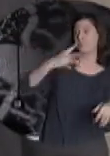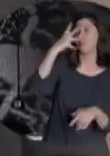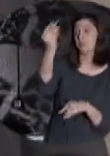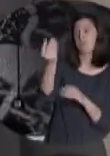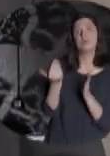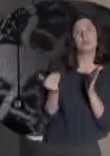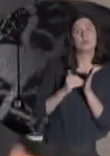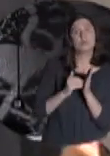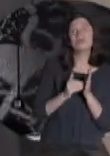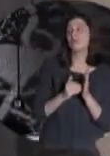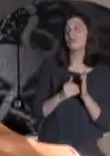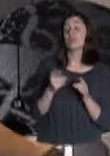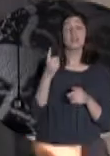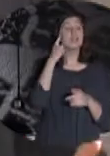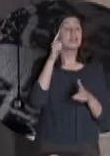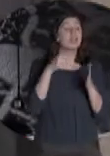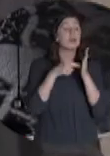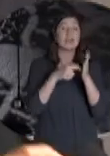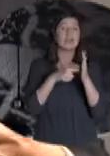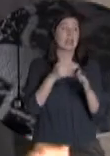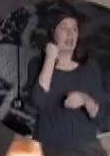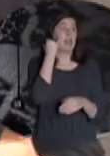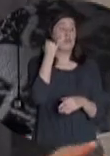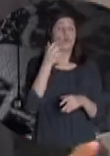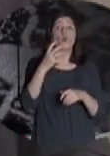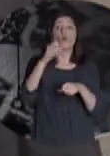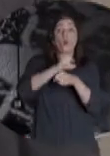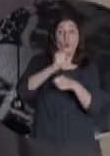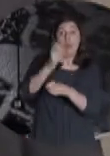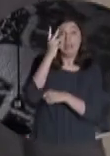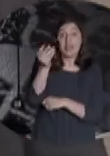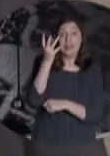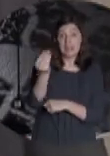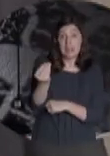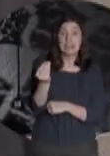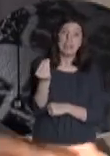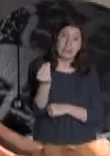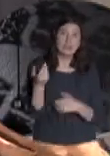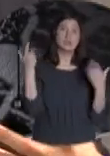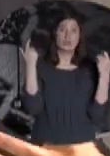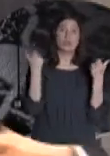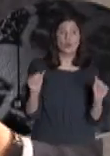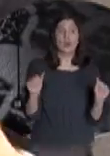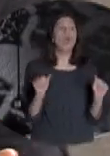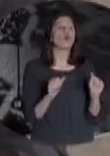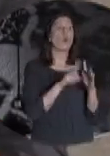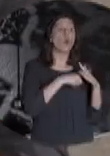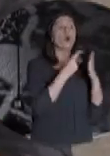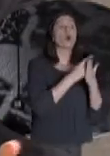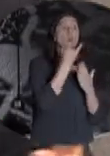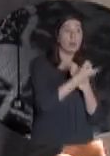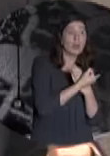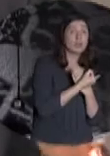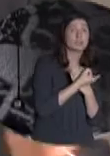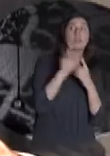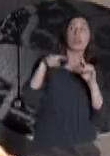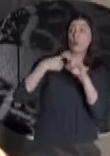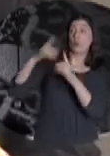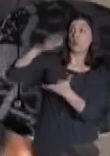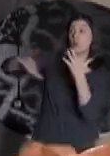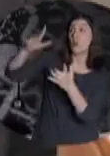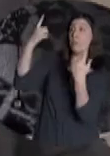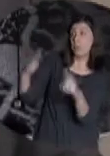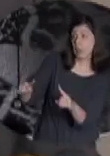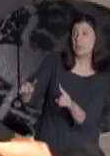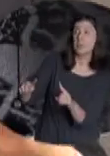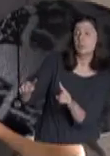times, especially folks that work outside, contractors and electricians Yes. and plumbers like that, they may try to, I'm going to start this project and then as soon as the storm